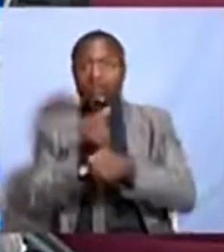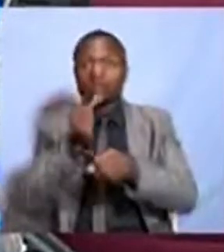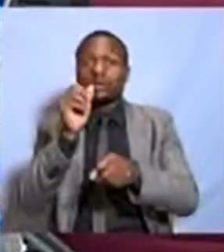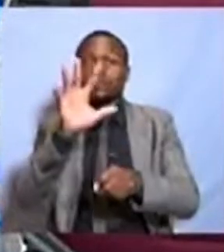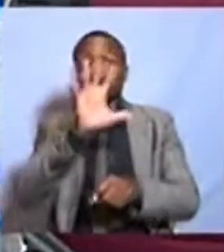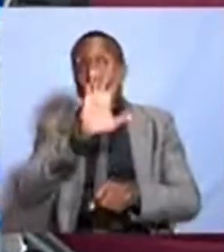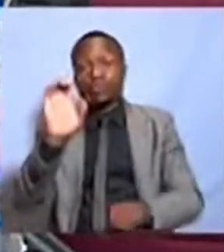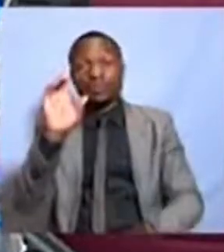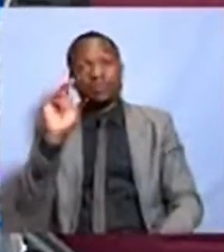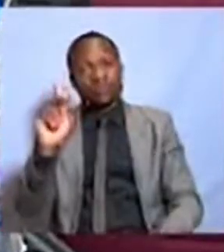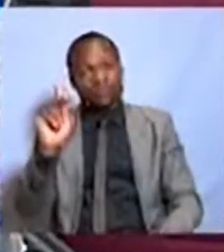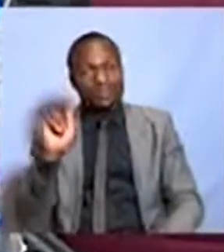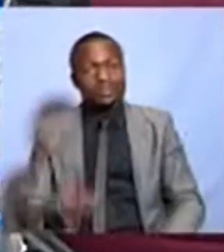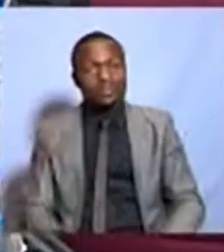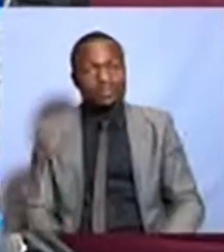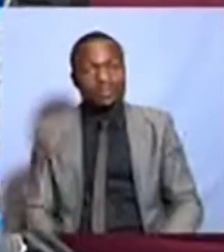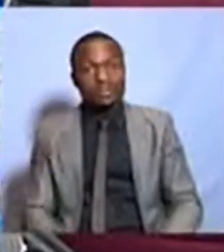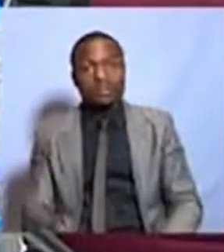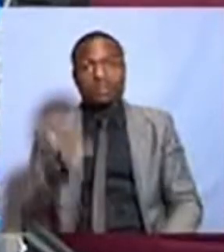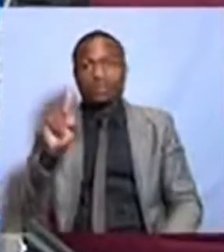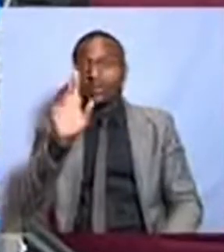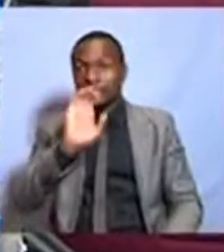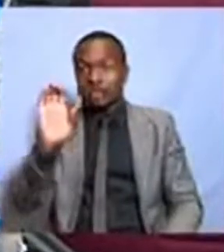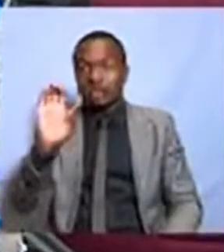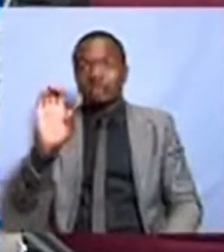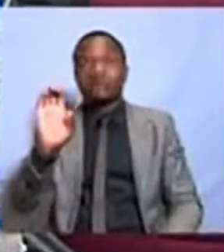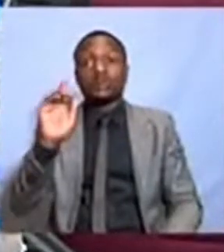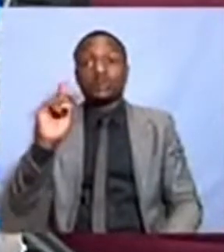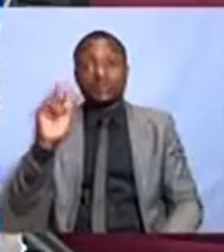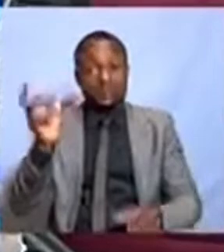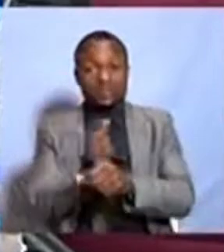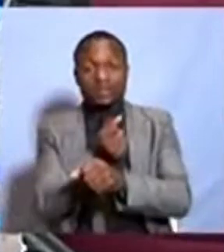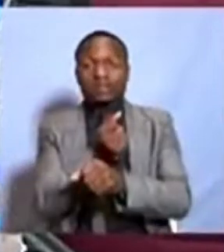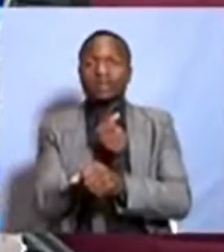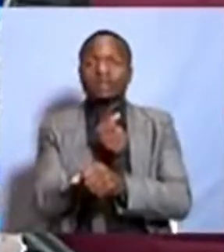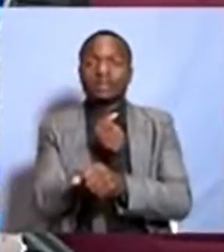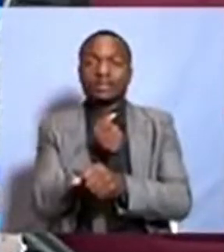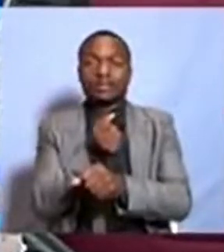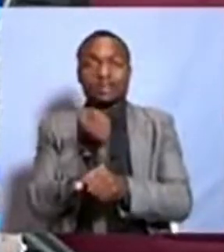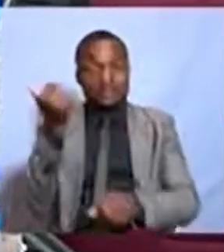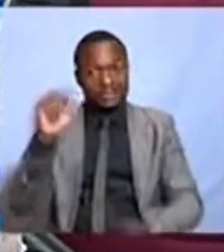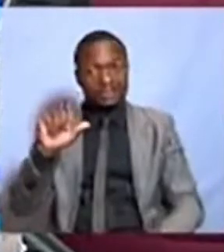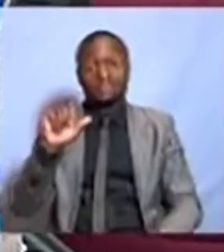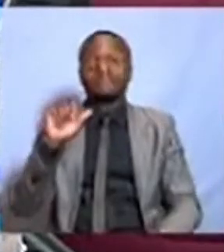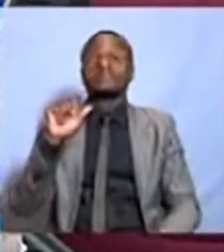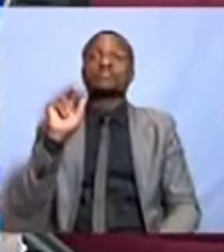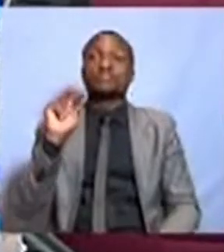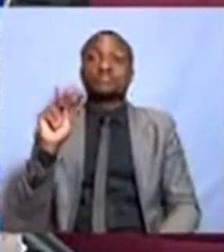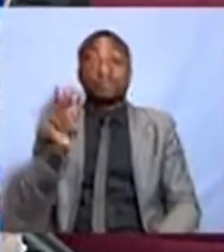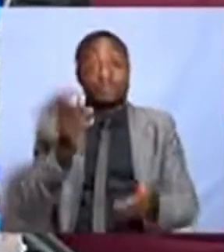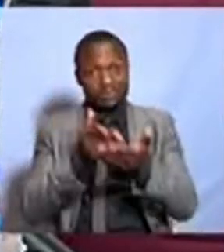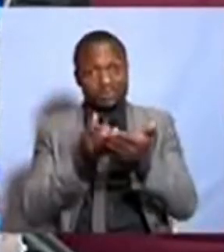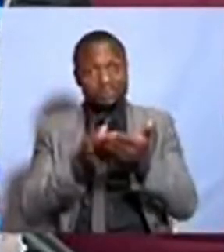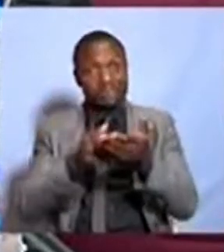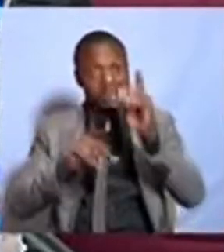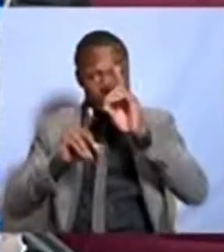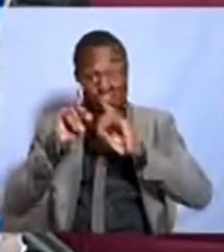kwacha as opposed to 100 people getting 10 kwachas? This is where it's an ongoing